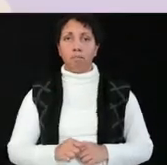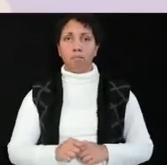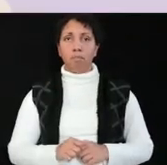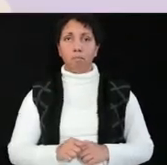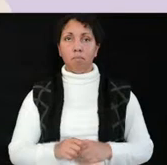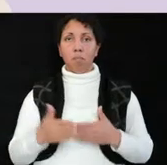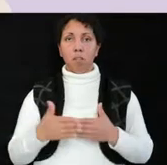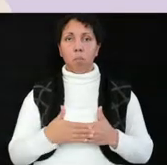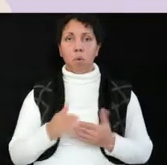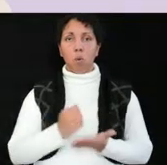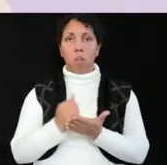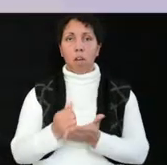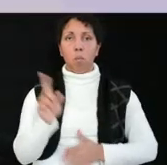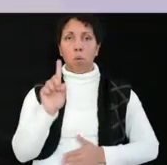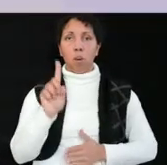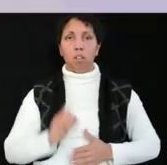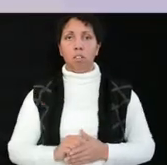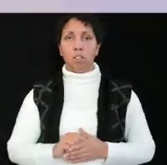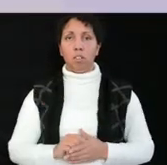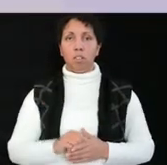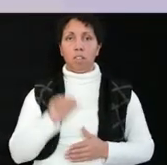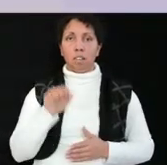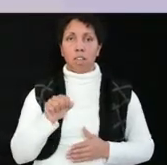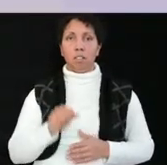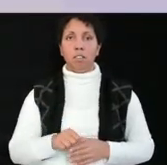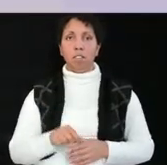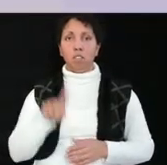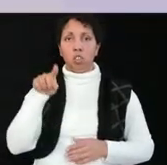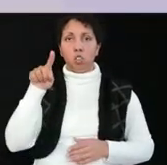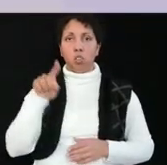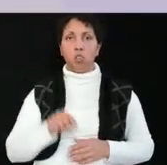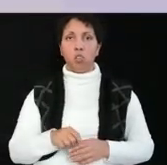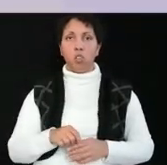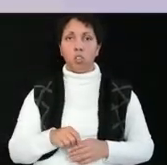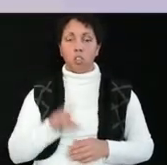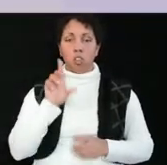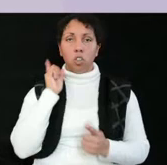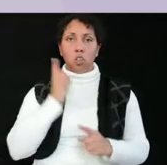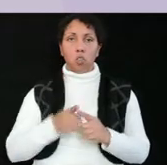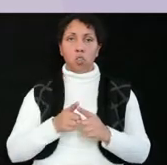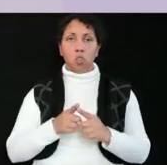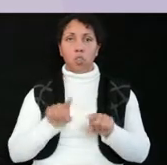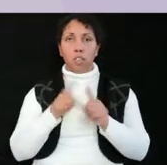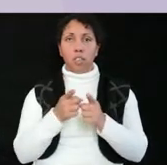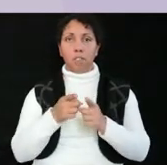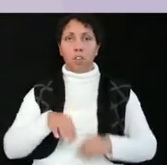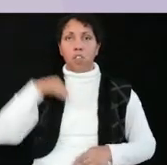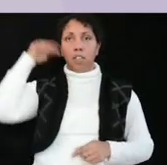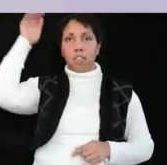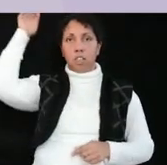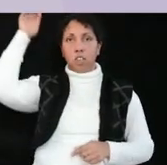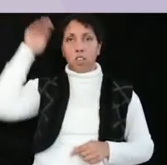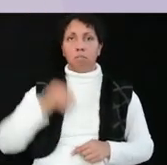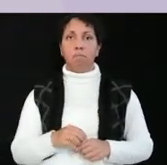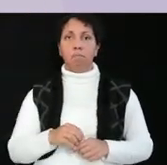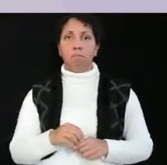school who can help? Yes. Children can talk to any teacher, not just their class teacher. They